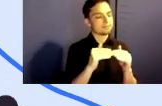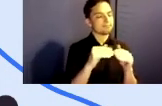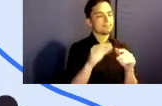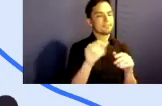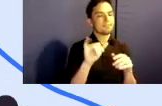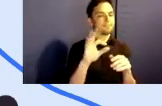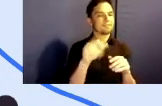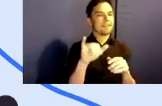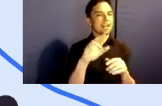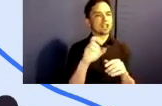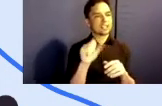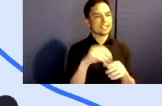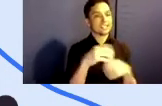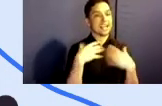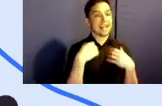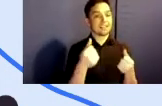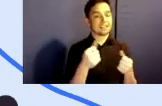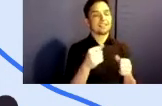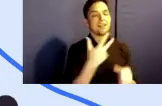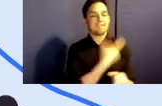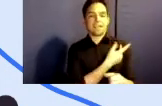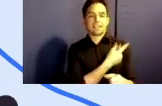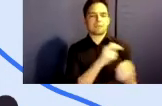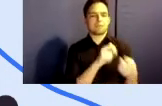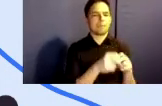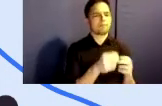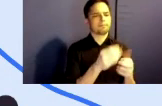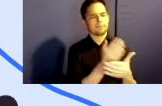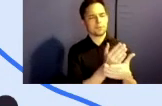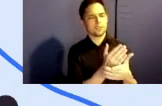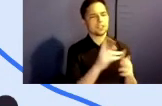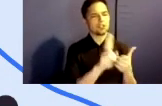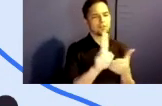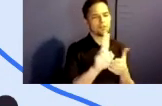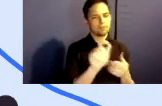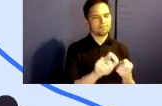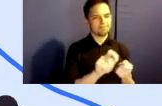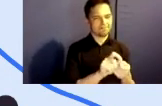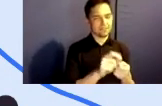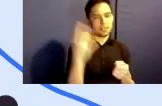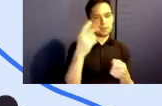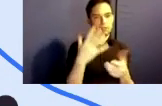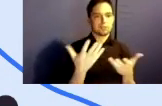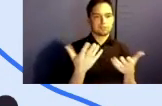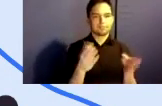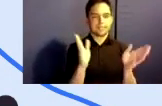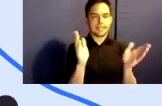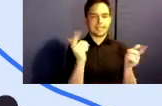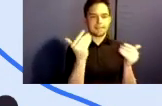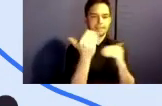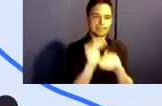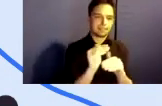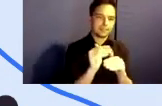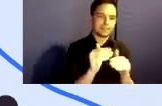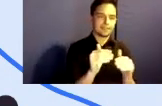health and vaccines, and this problem between the universal and the particular, because it's quite a narrow reading of risk. So